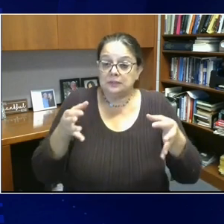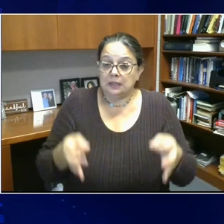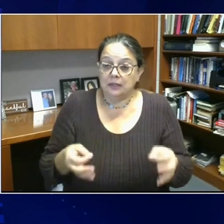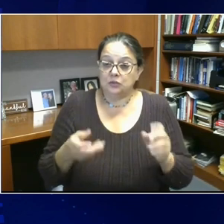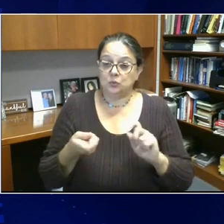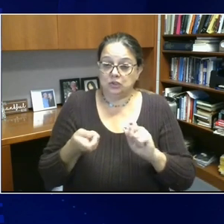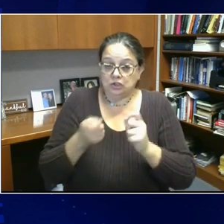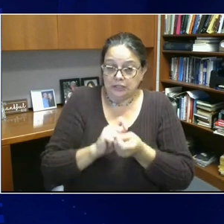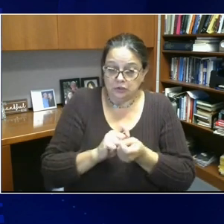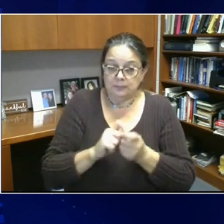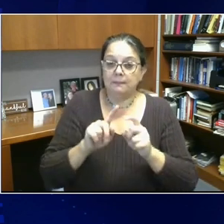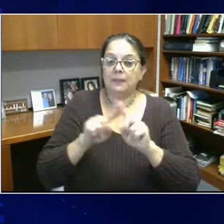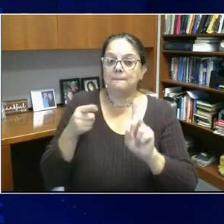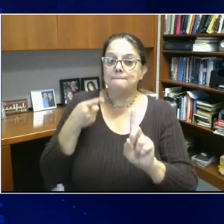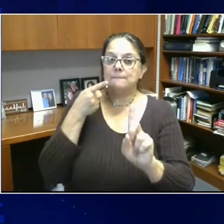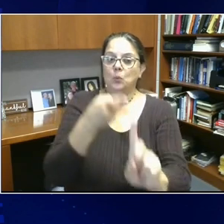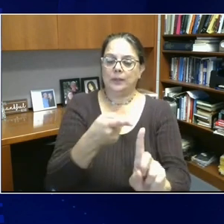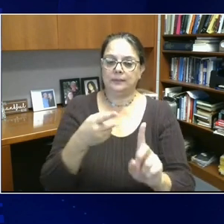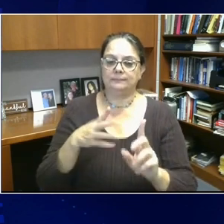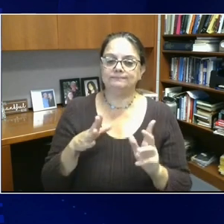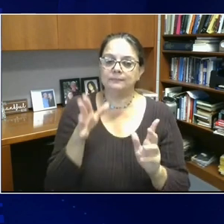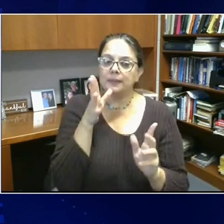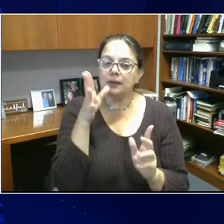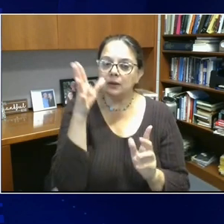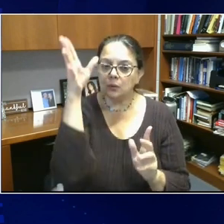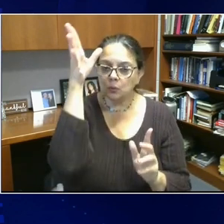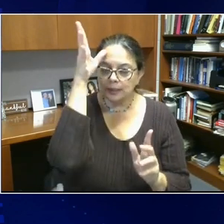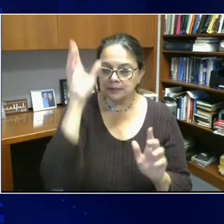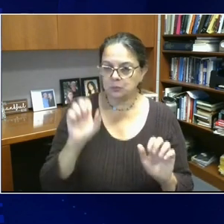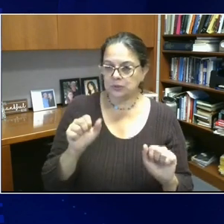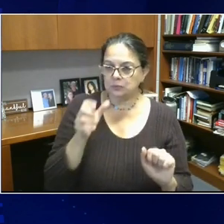Or actual alteration of genes.